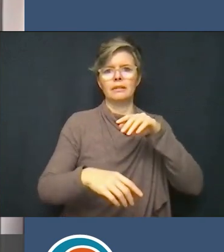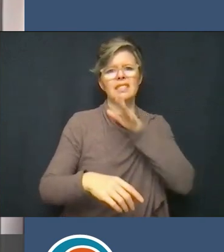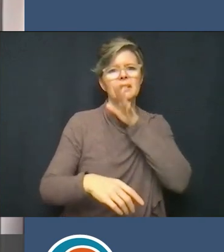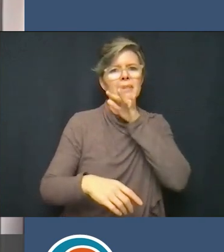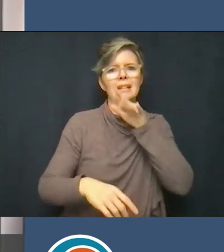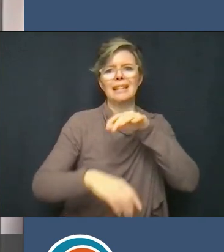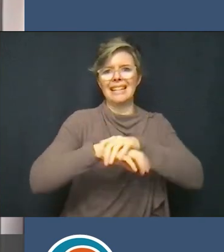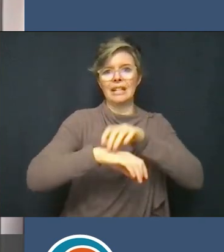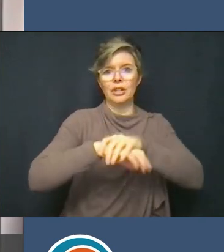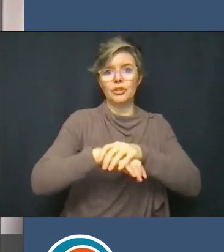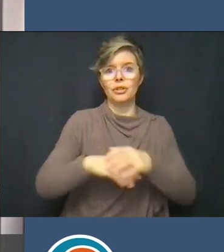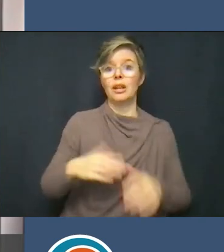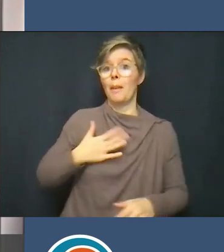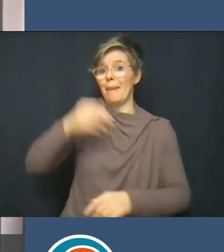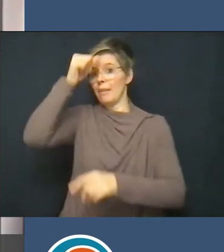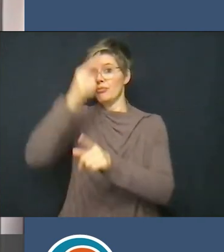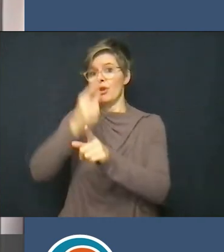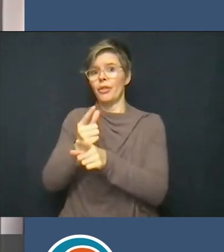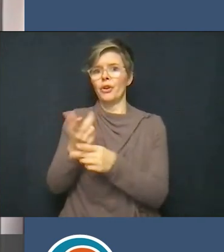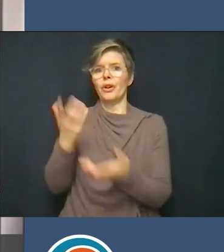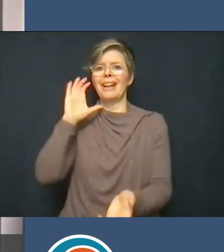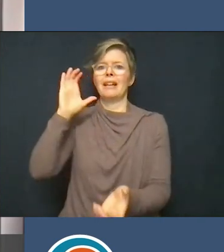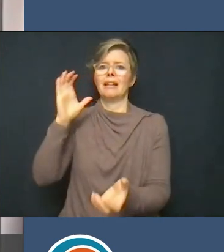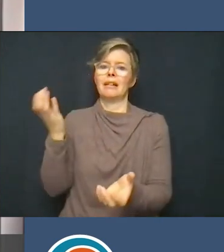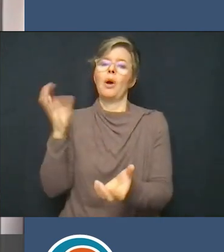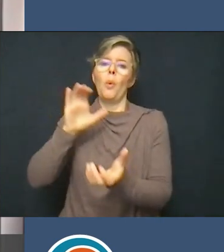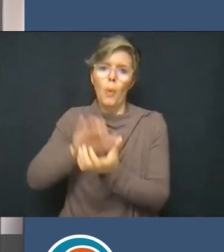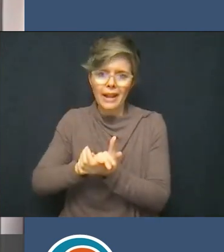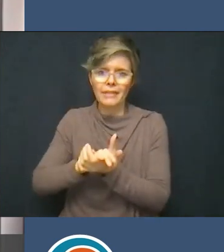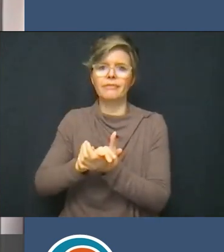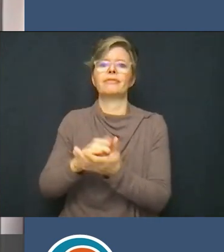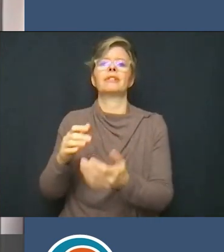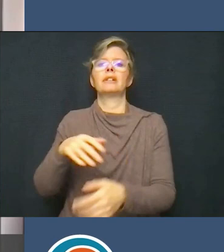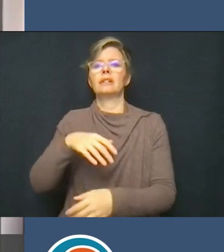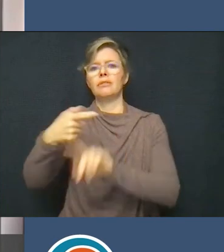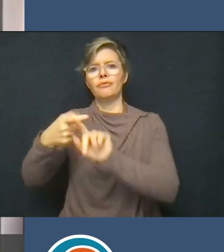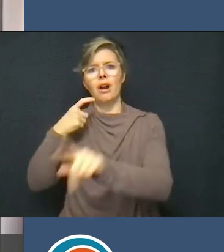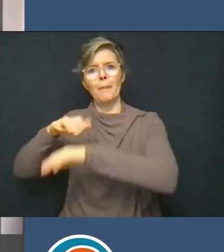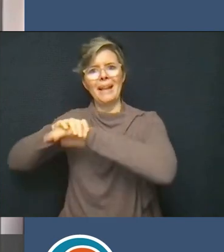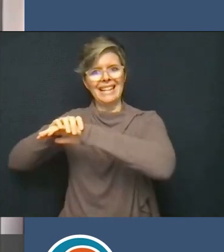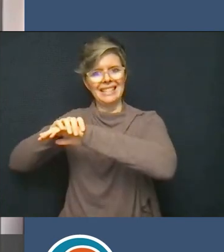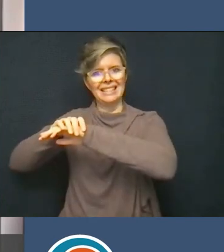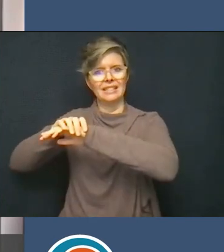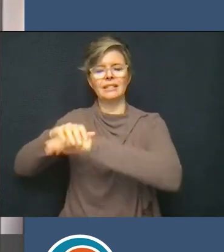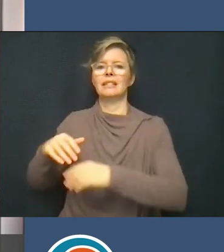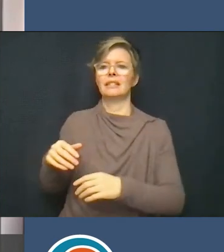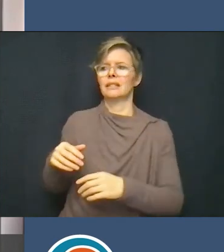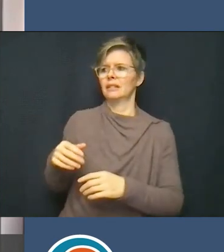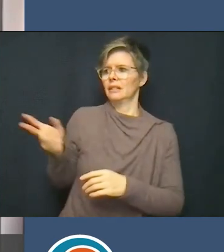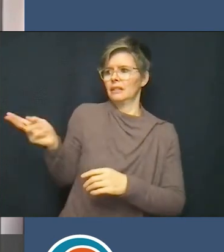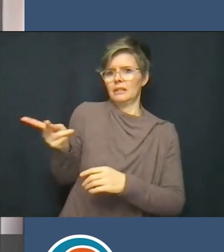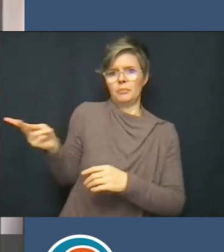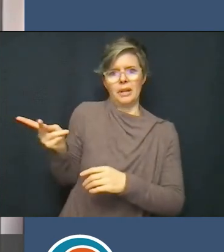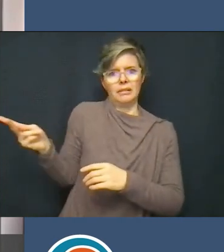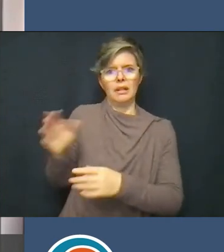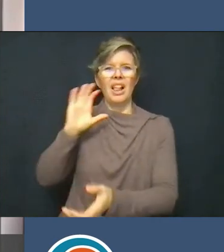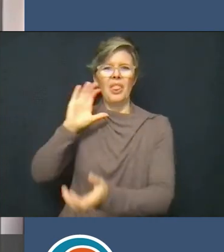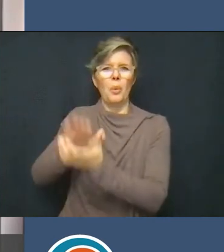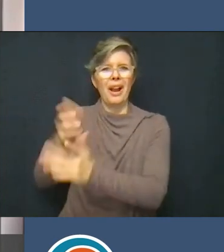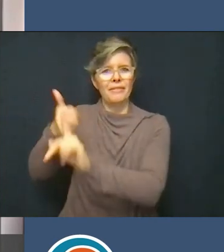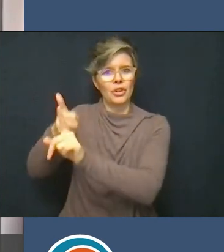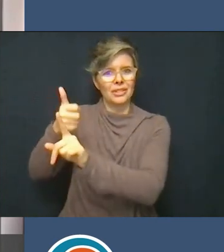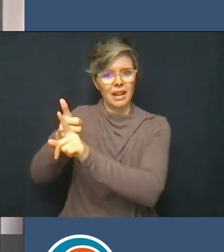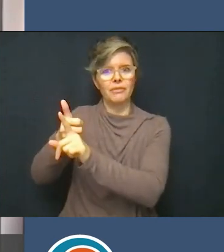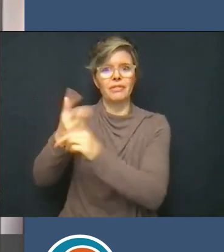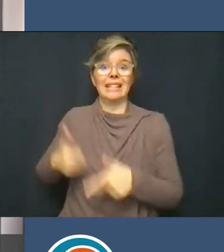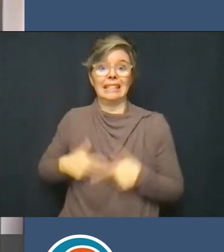his wife speaks English, and then he speaks Spanish, and they met in England. But his wife also speaks Spanish. His